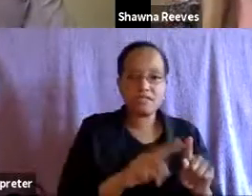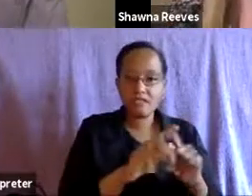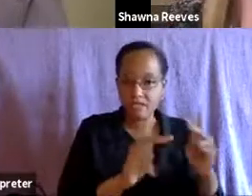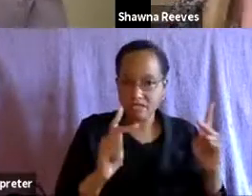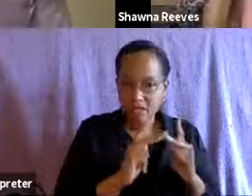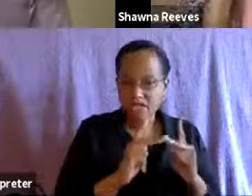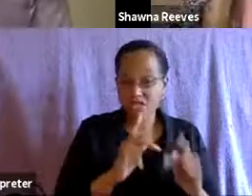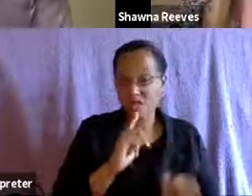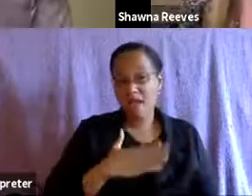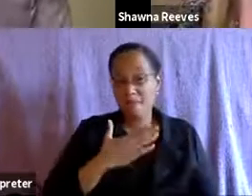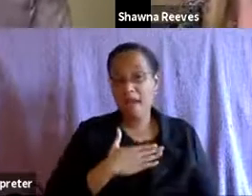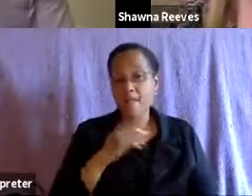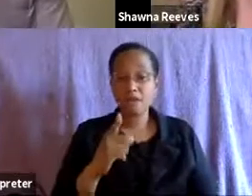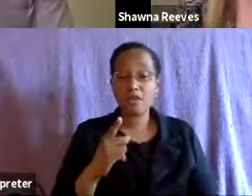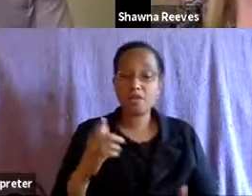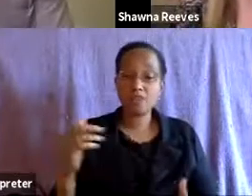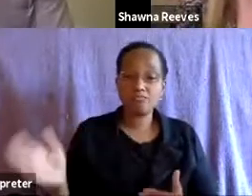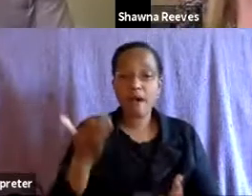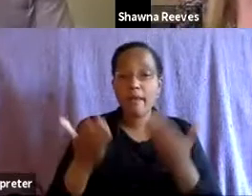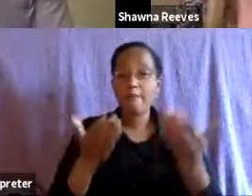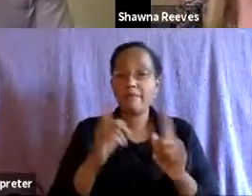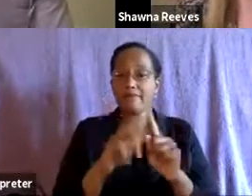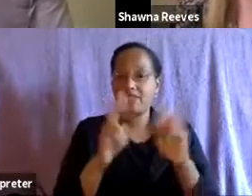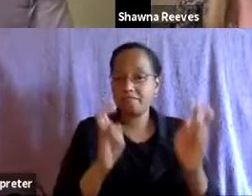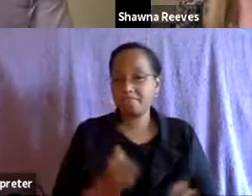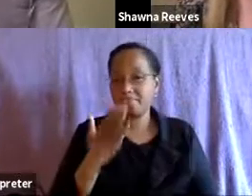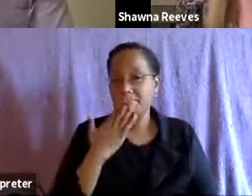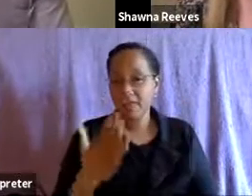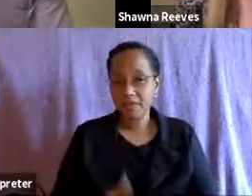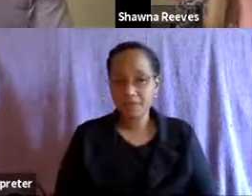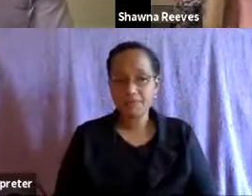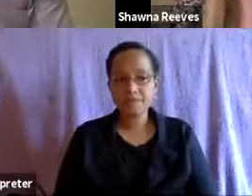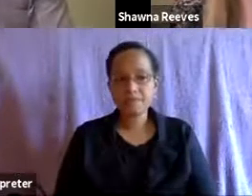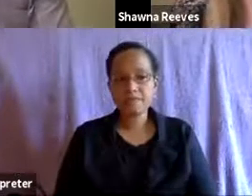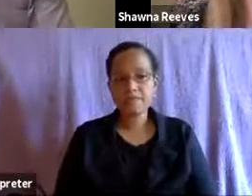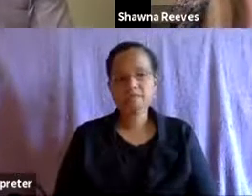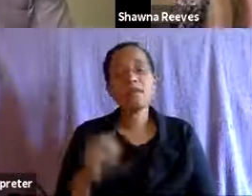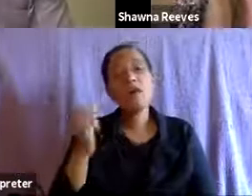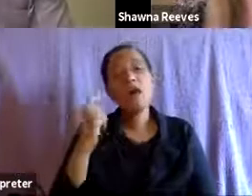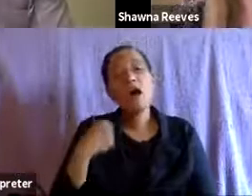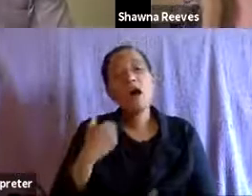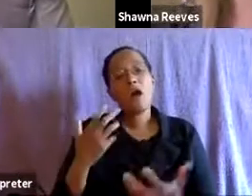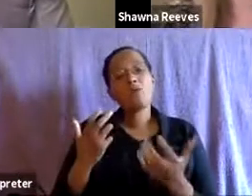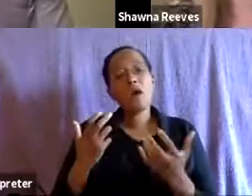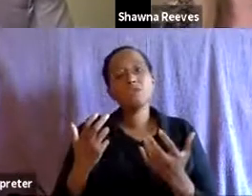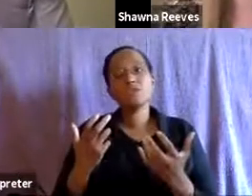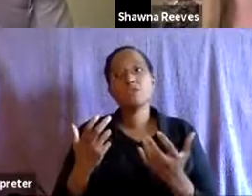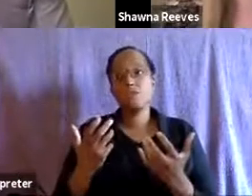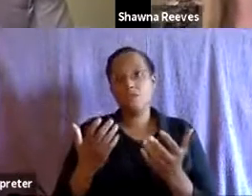don't have a system in place right now so that workers don't have to move between